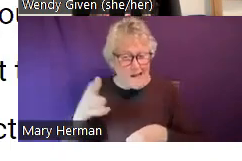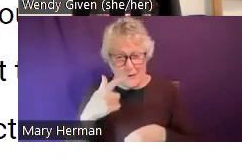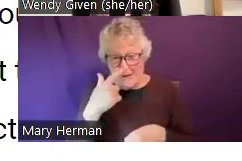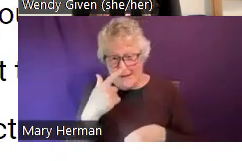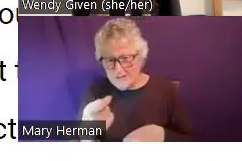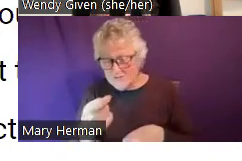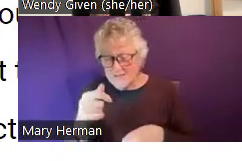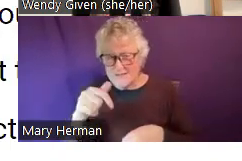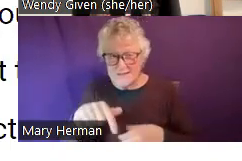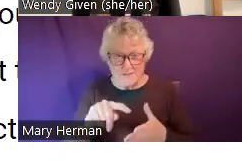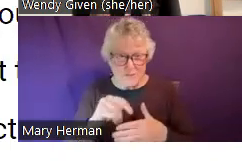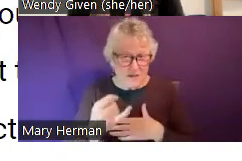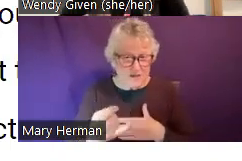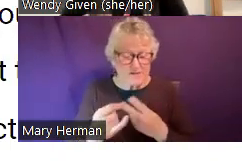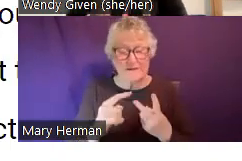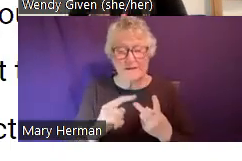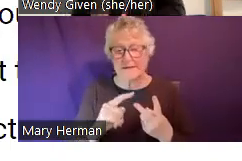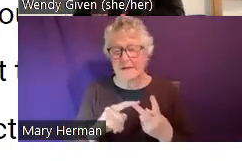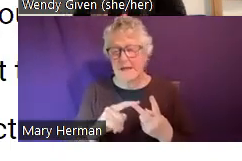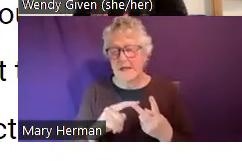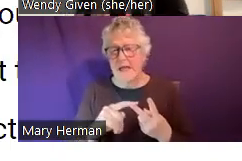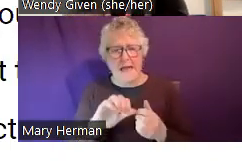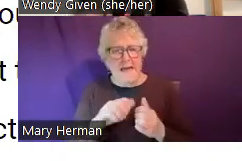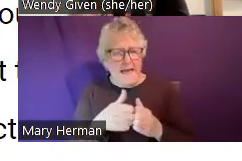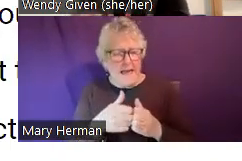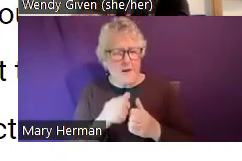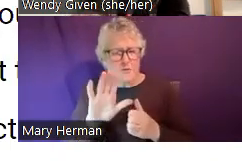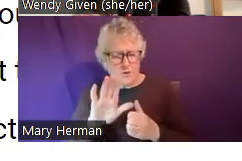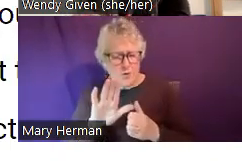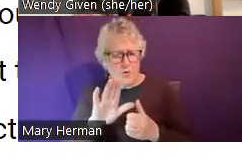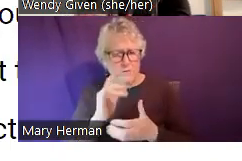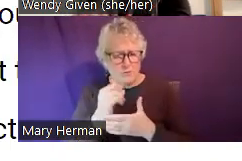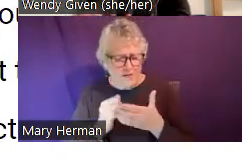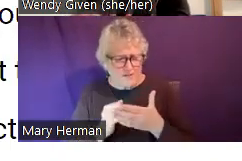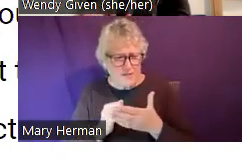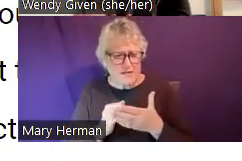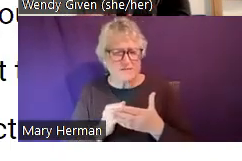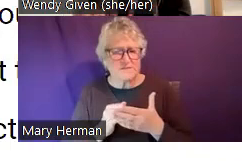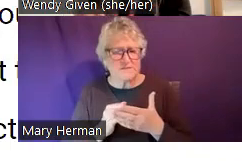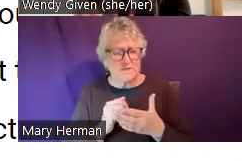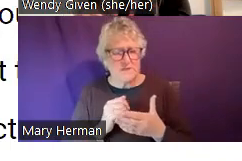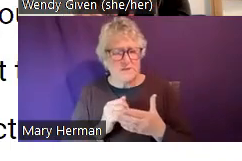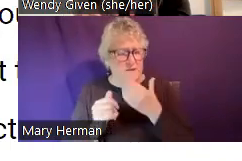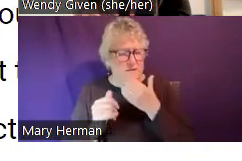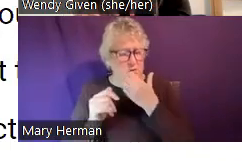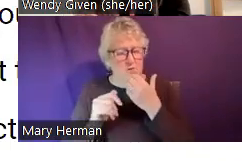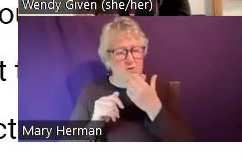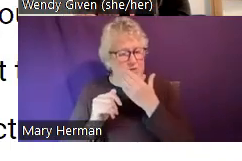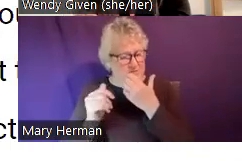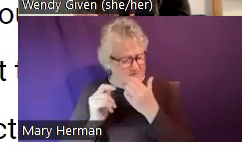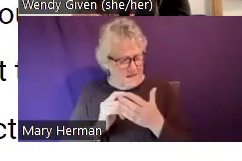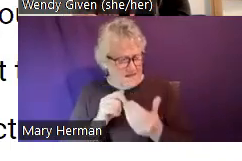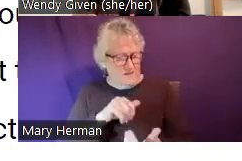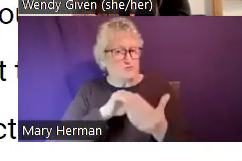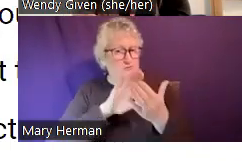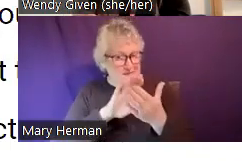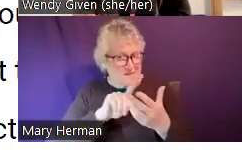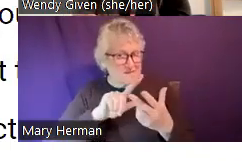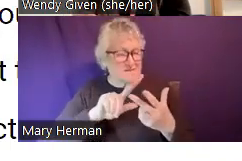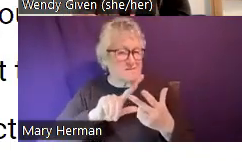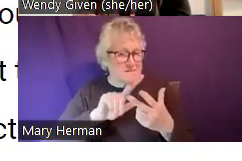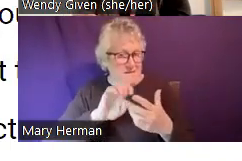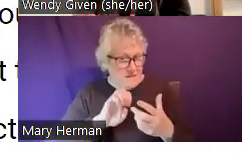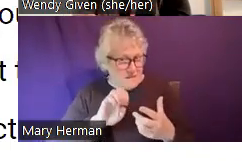works address site and similar goals stated in the project, and address how you and your artistic practice connects